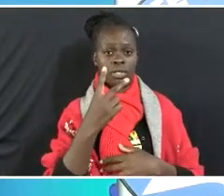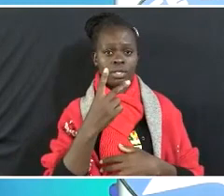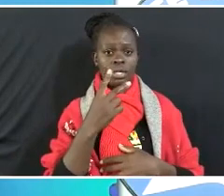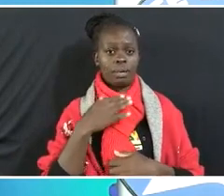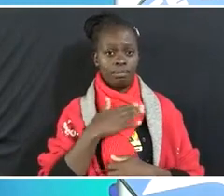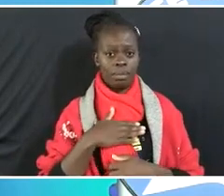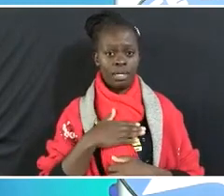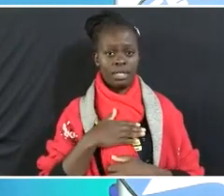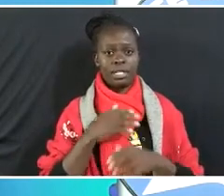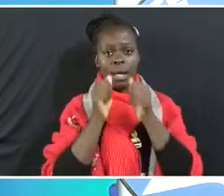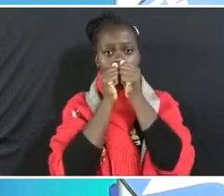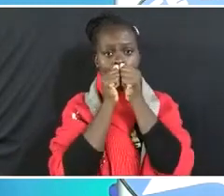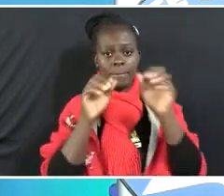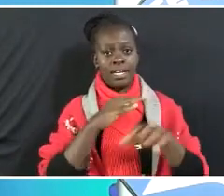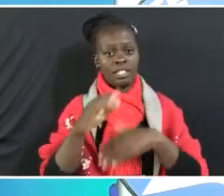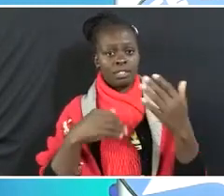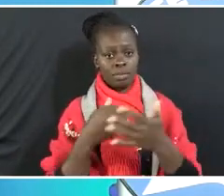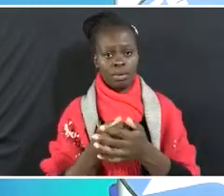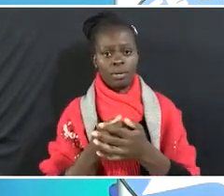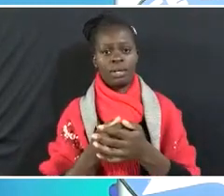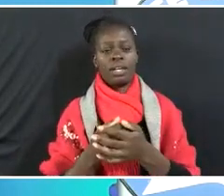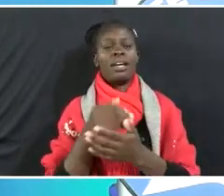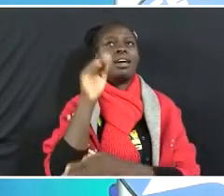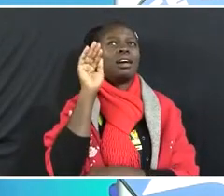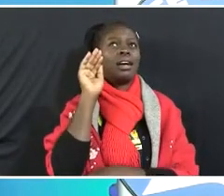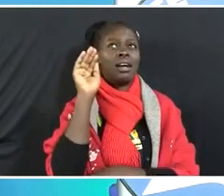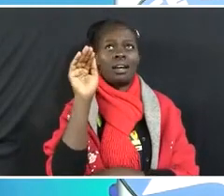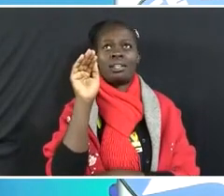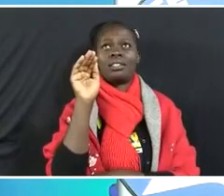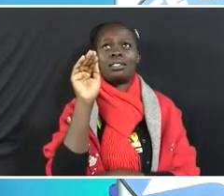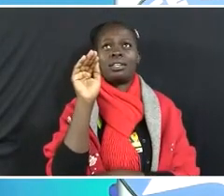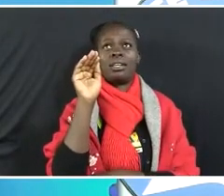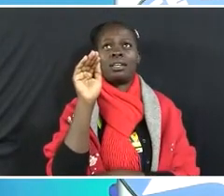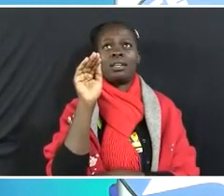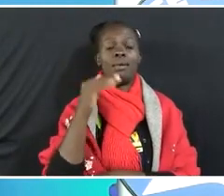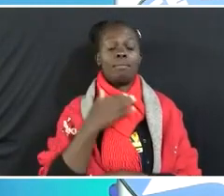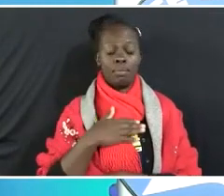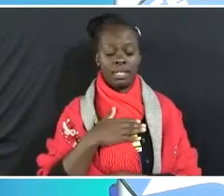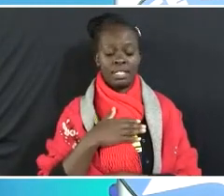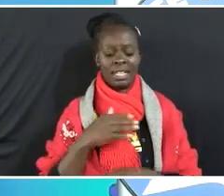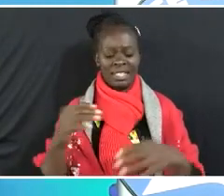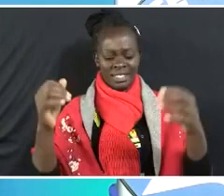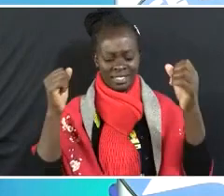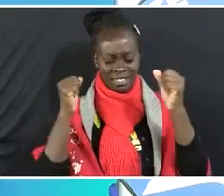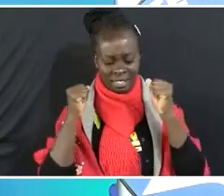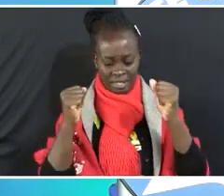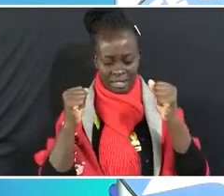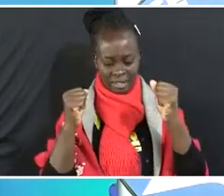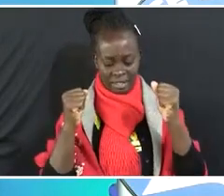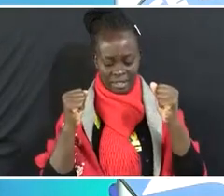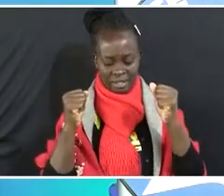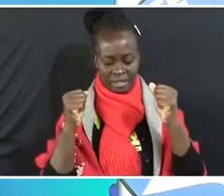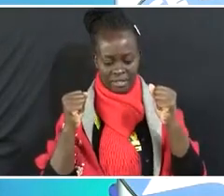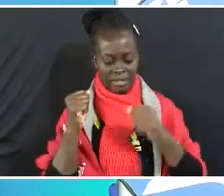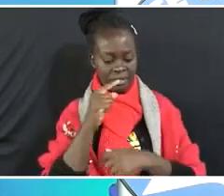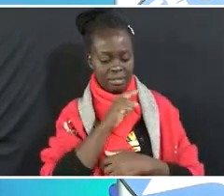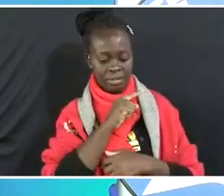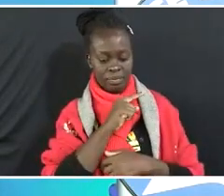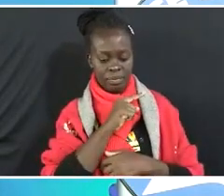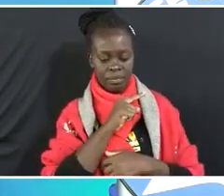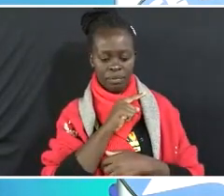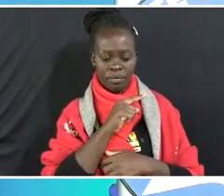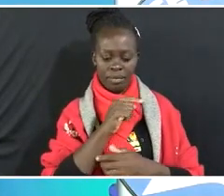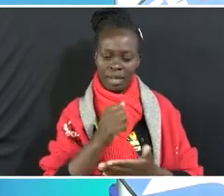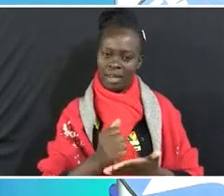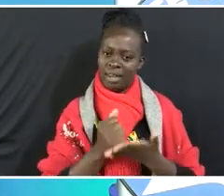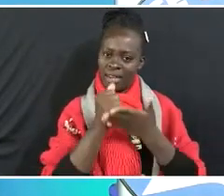I ask, O Heavenly Father, that you strengthen me in a special way. Help me that I may deliver